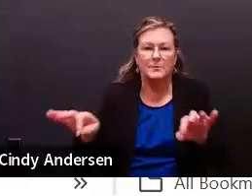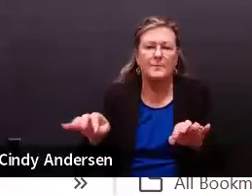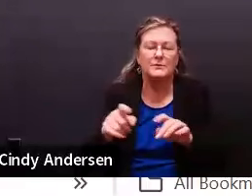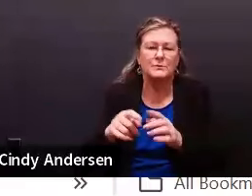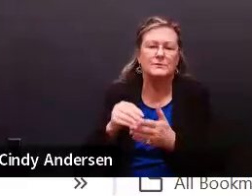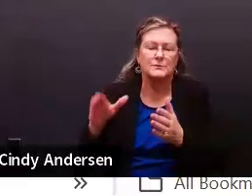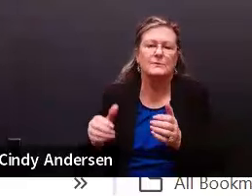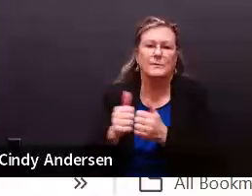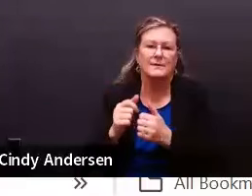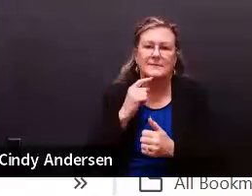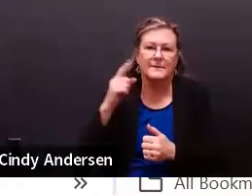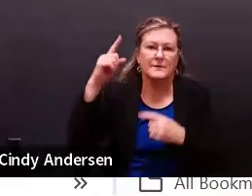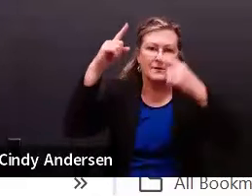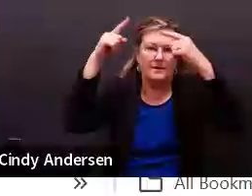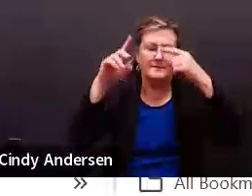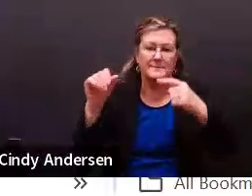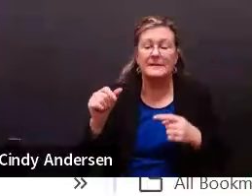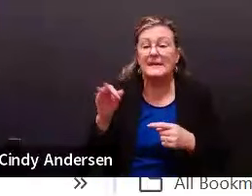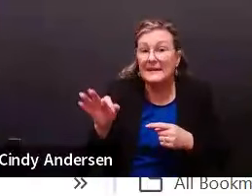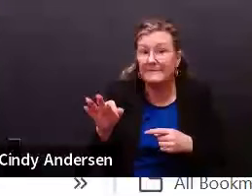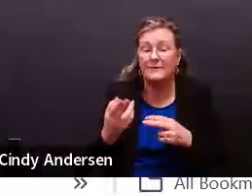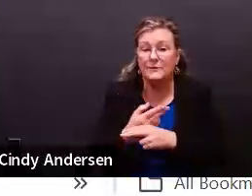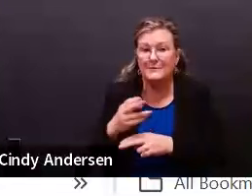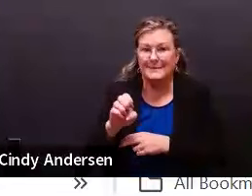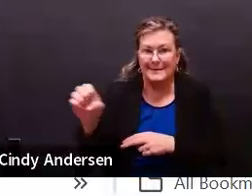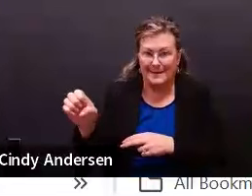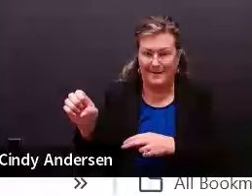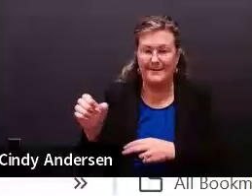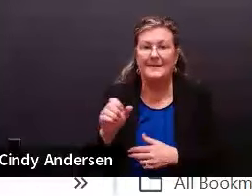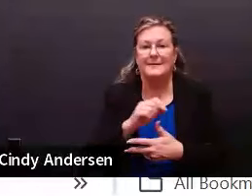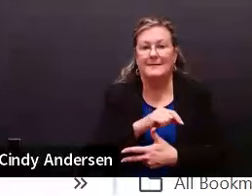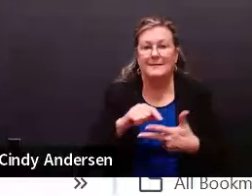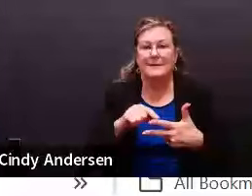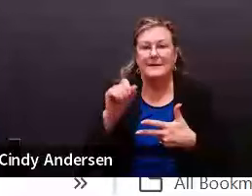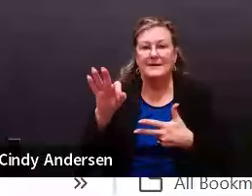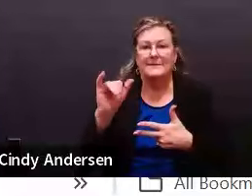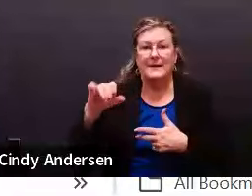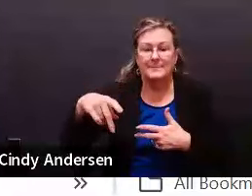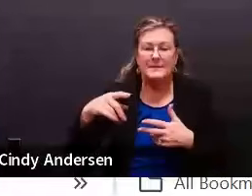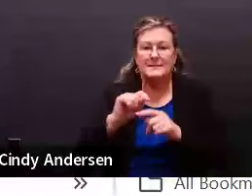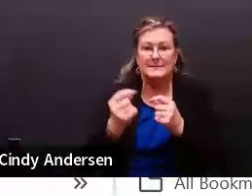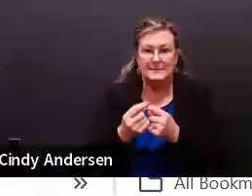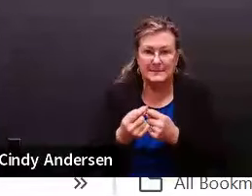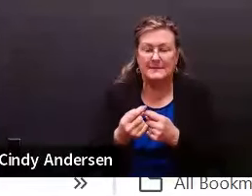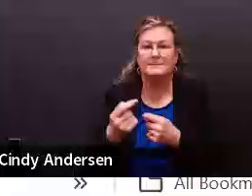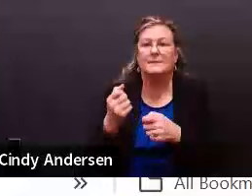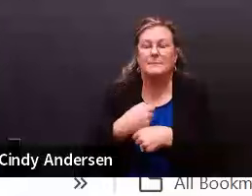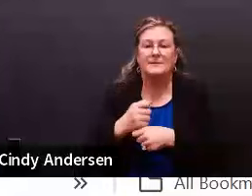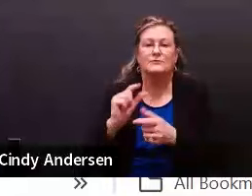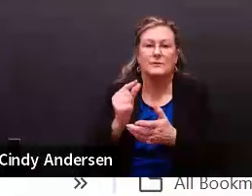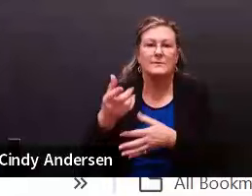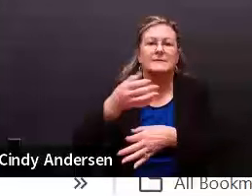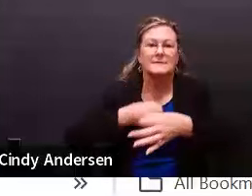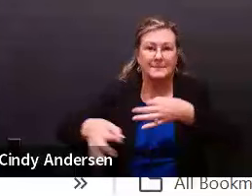they're accessing their core standards through the essential elements, if the IEP team makes graduation substitutions in the